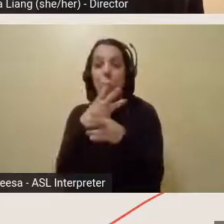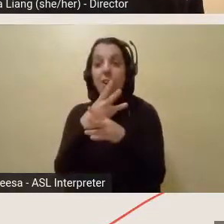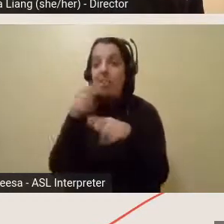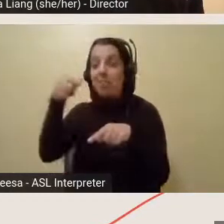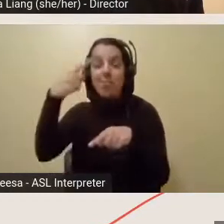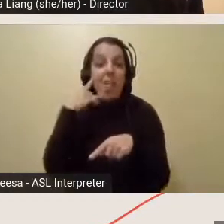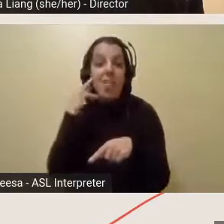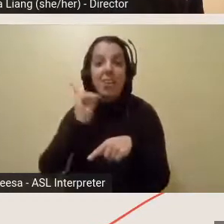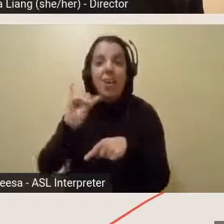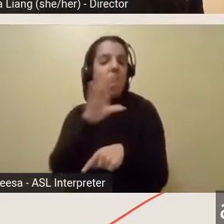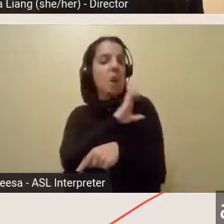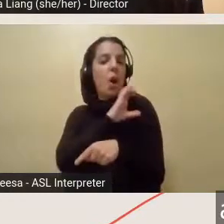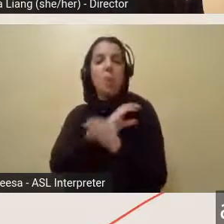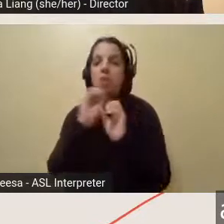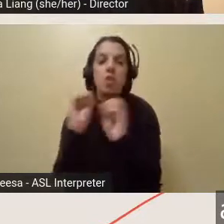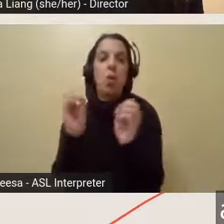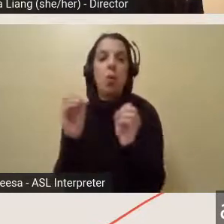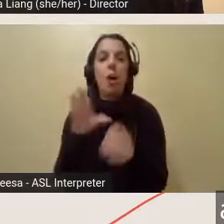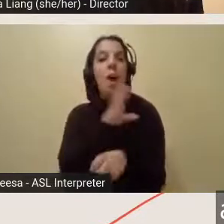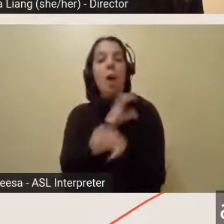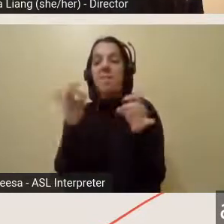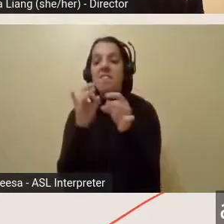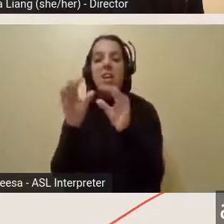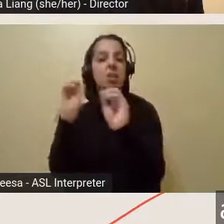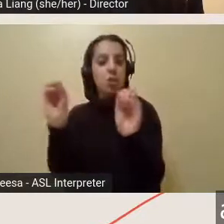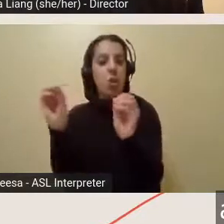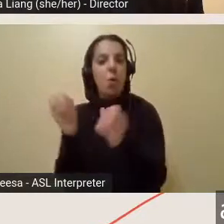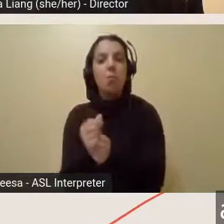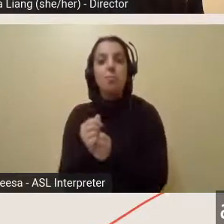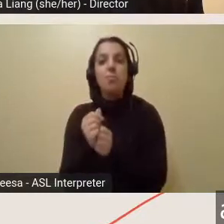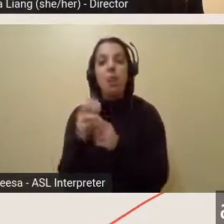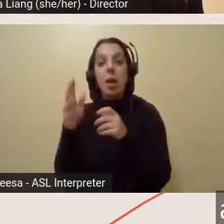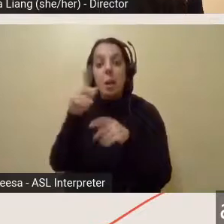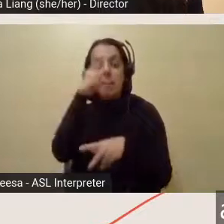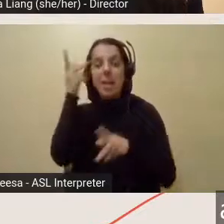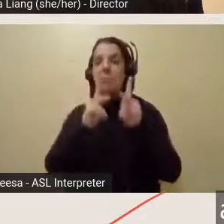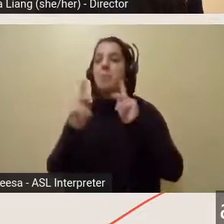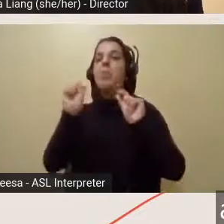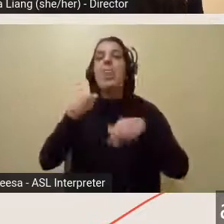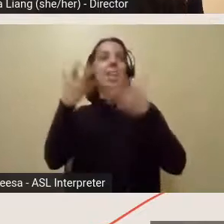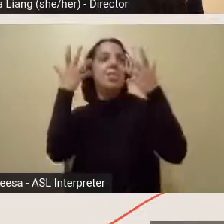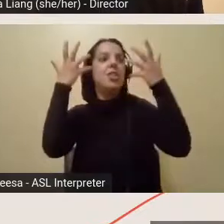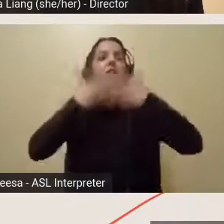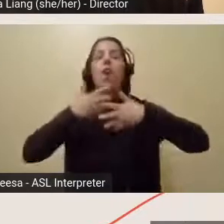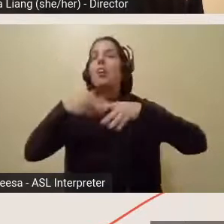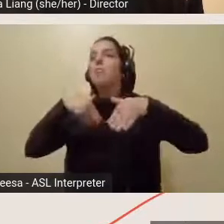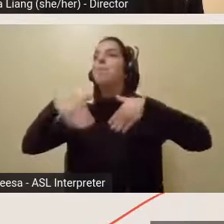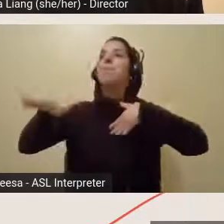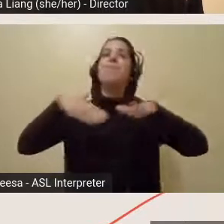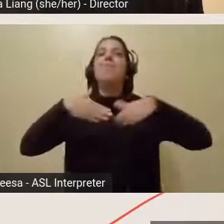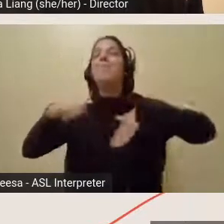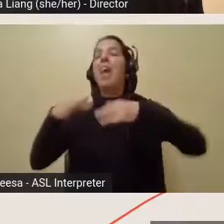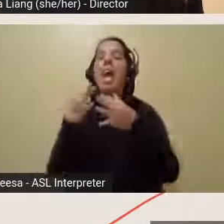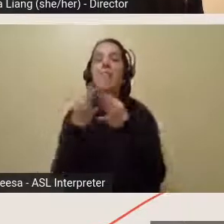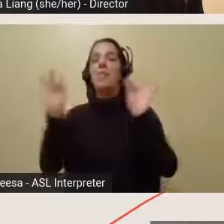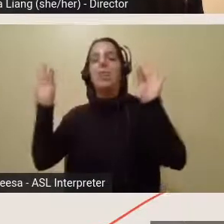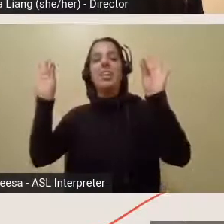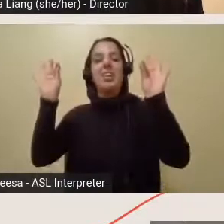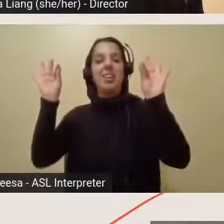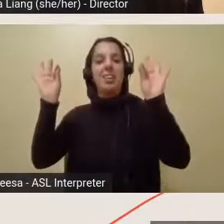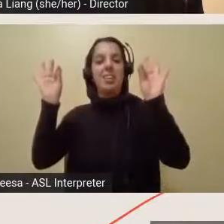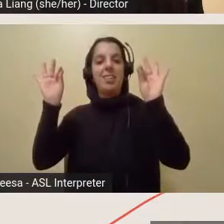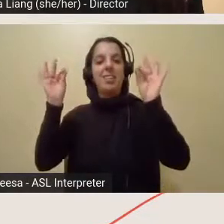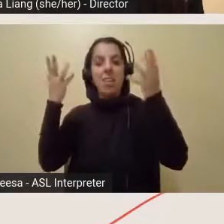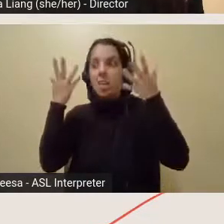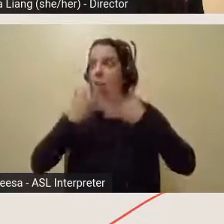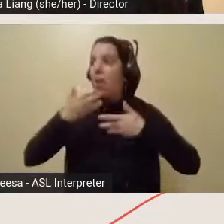without police violence, a world where Black people will be able to walk in the dark, where we will be able to walk in